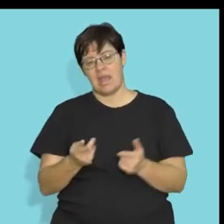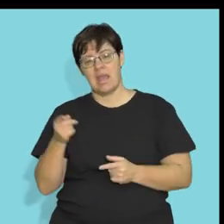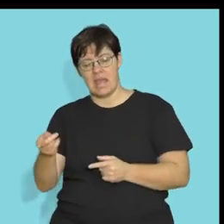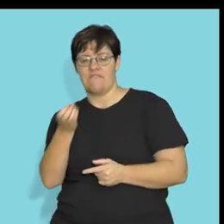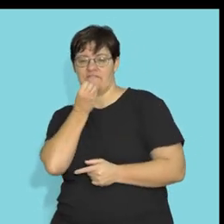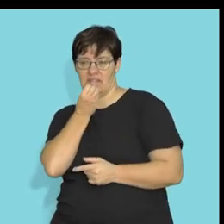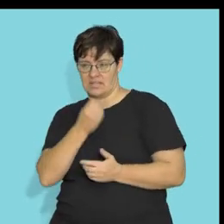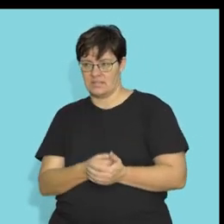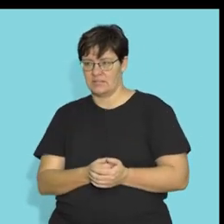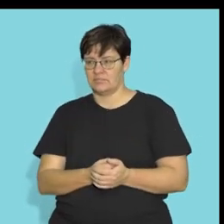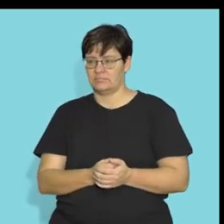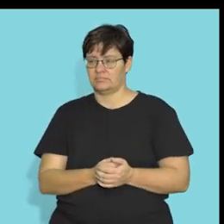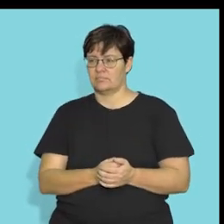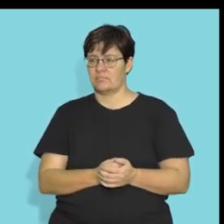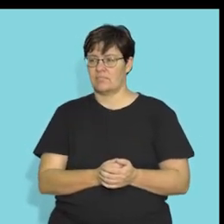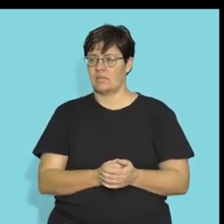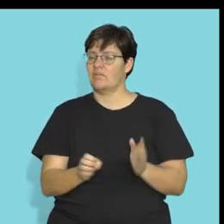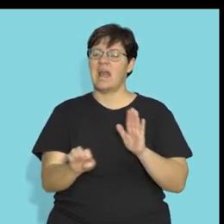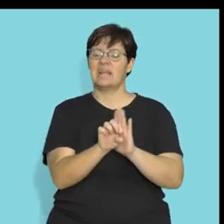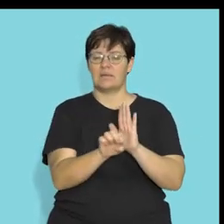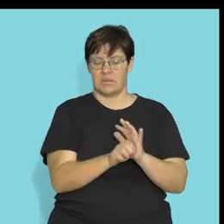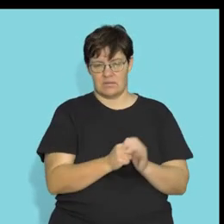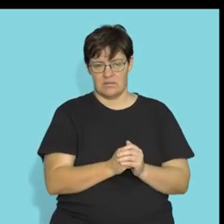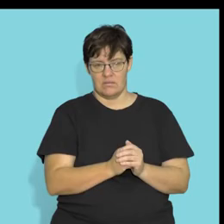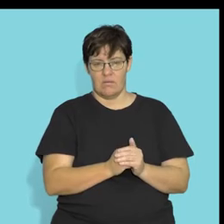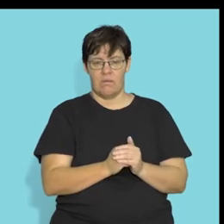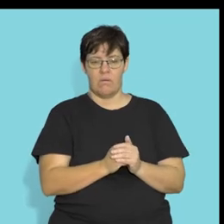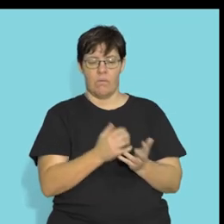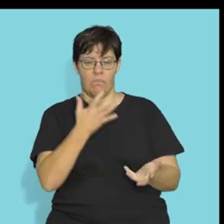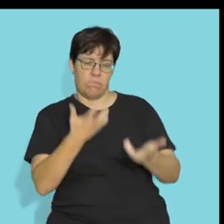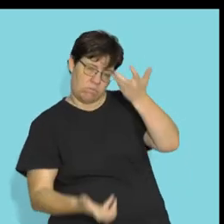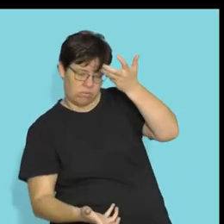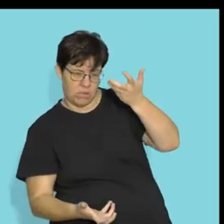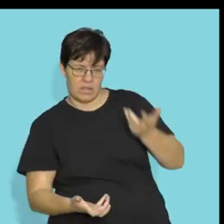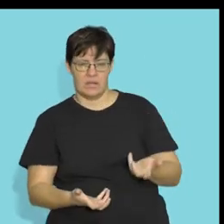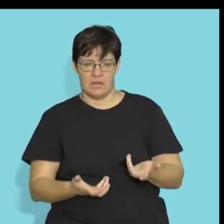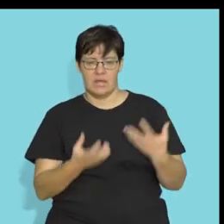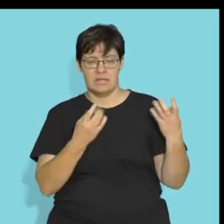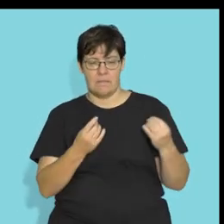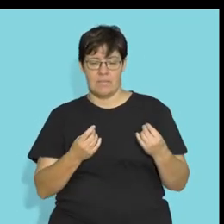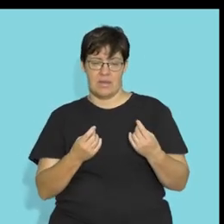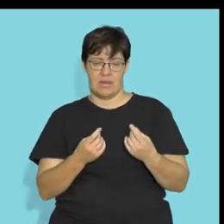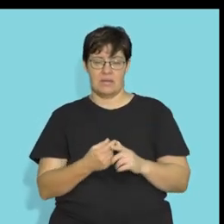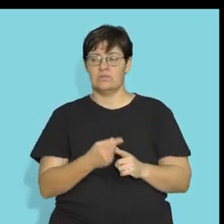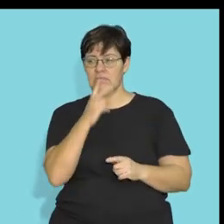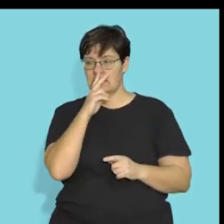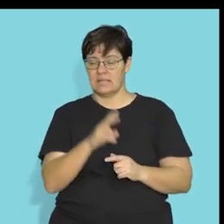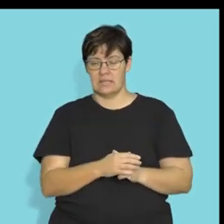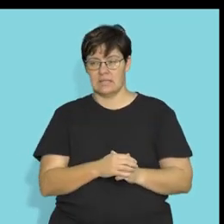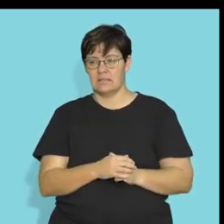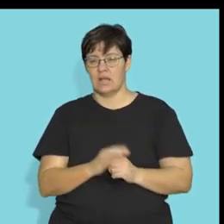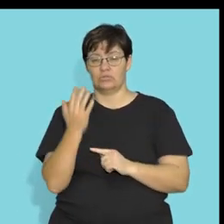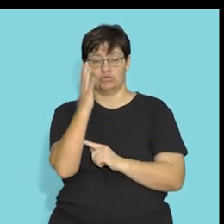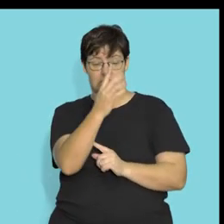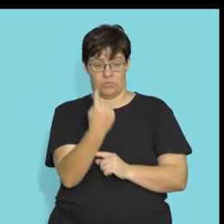the feeder. So here is an example of a disproportionate number pyramid. So here we're seeing